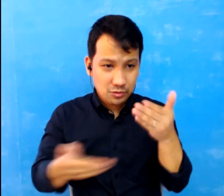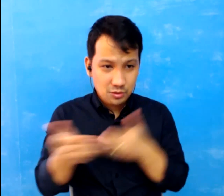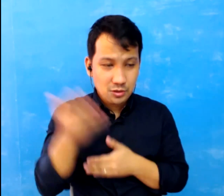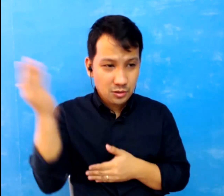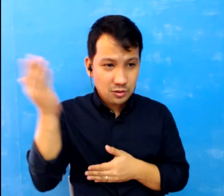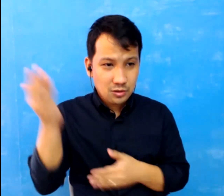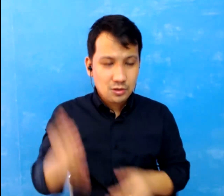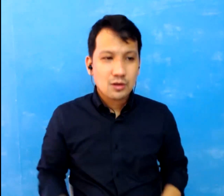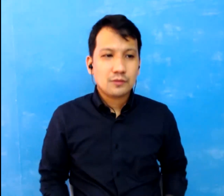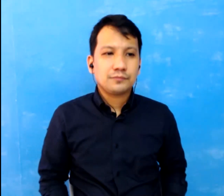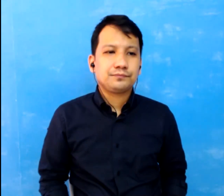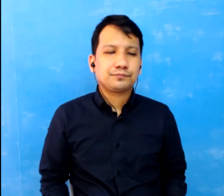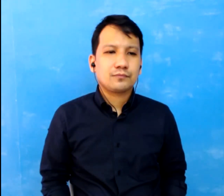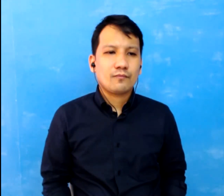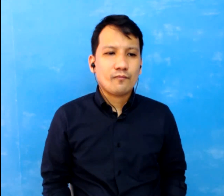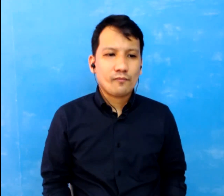you, Mayor.